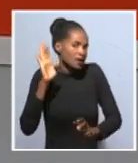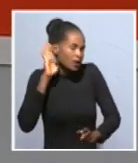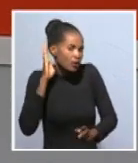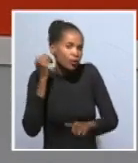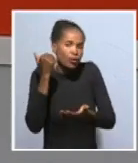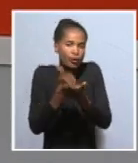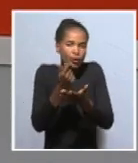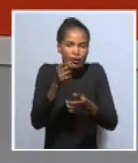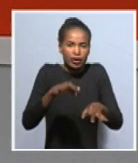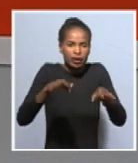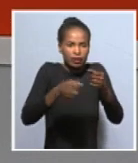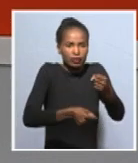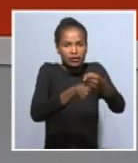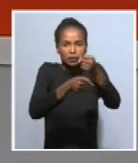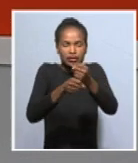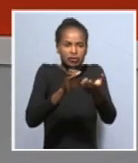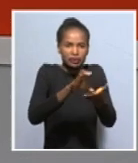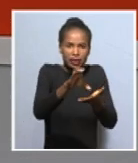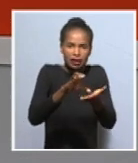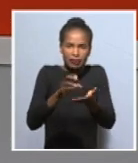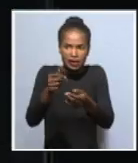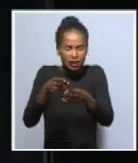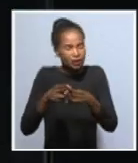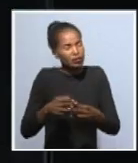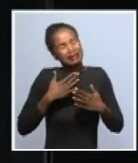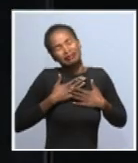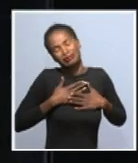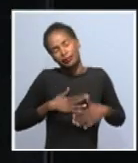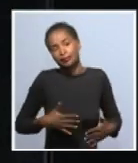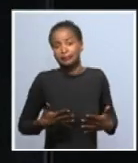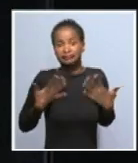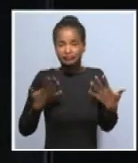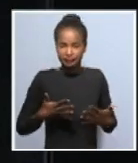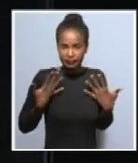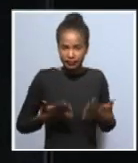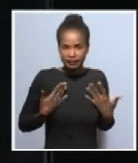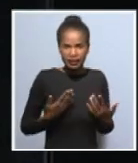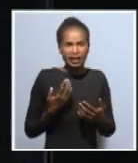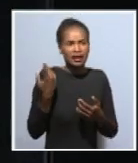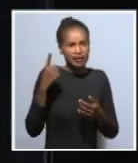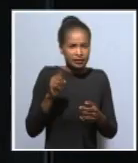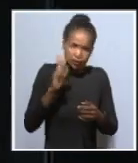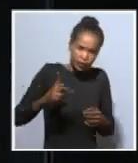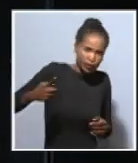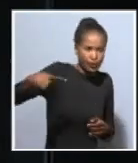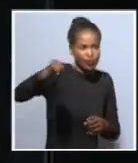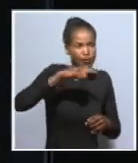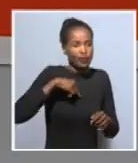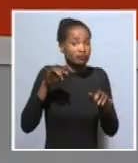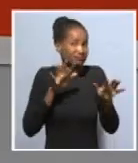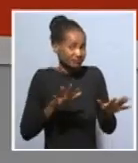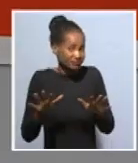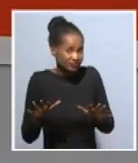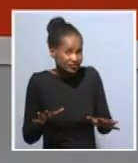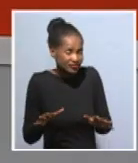relief and stimulus measures announced by the Agricultural Bank of Namibia. We do know that everybody has been affected. All sectors have been